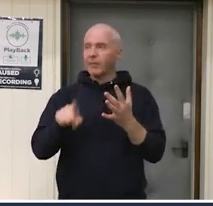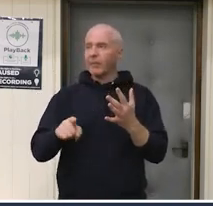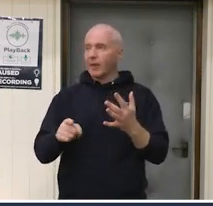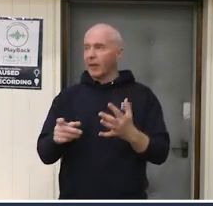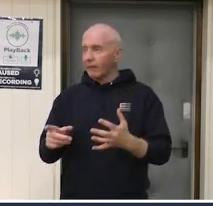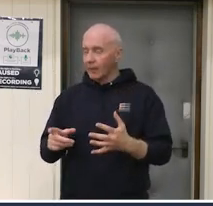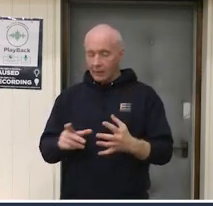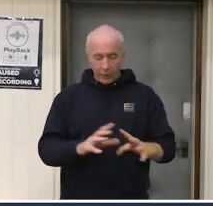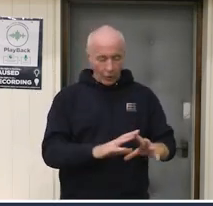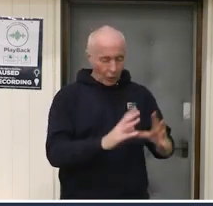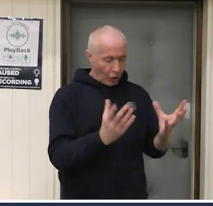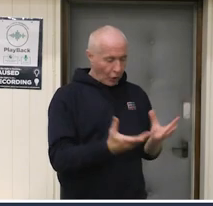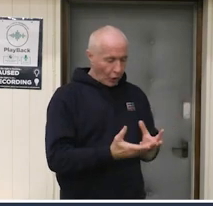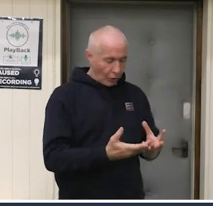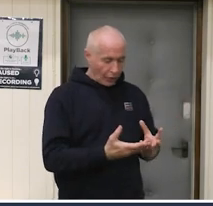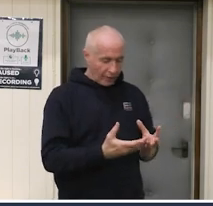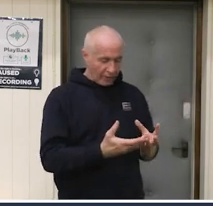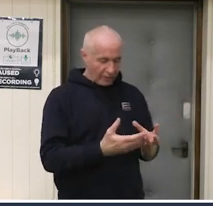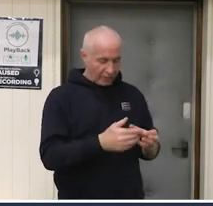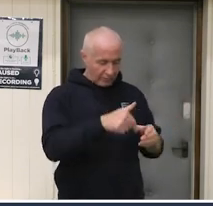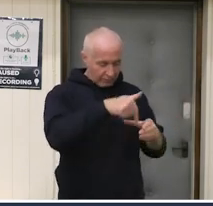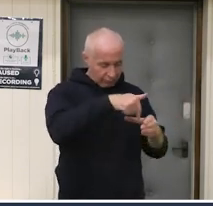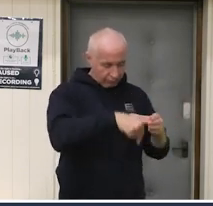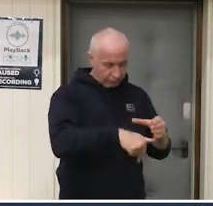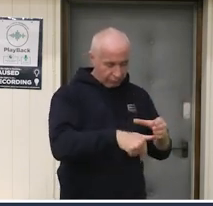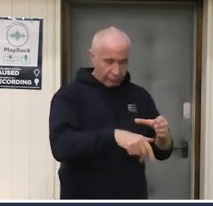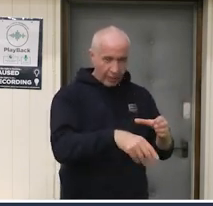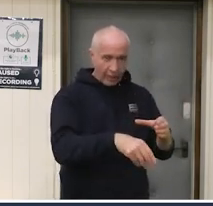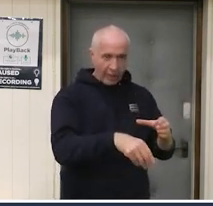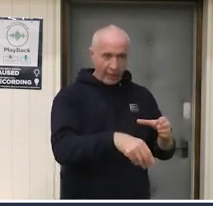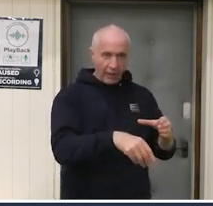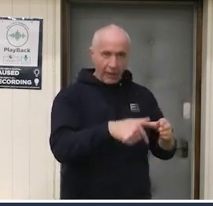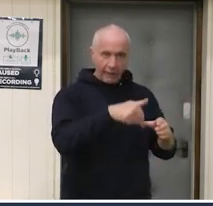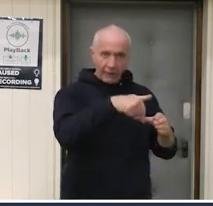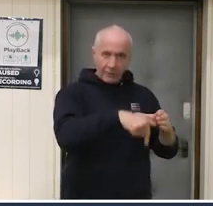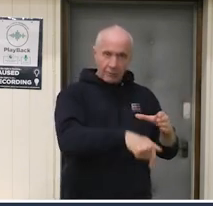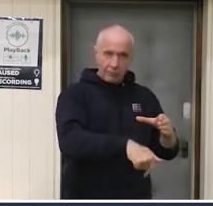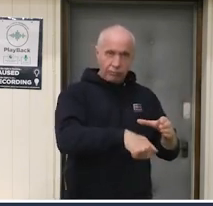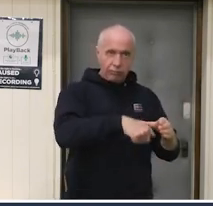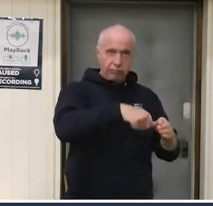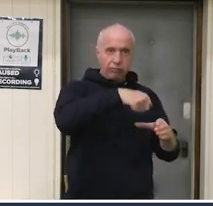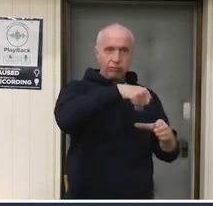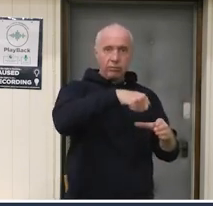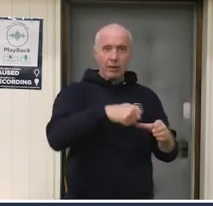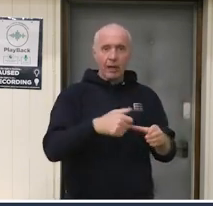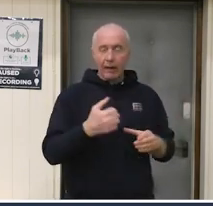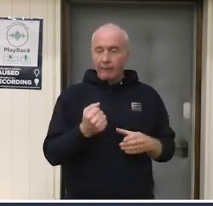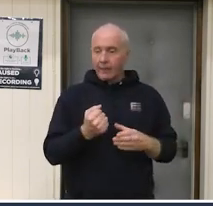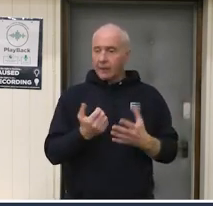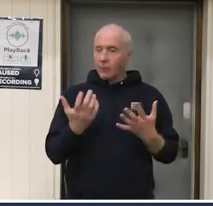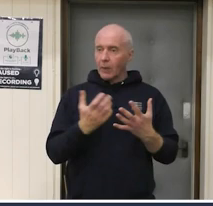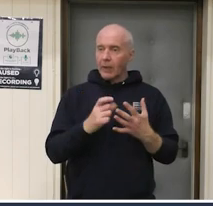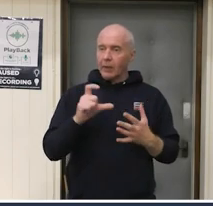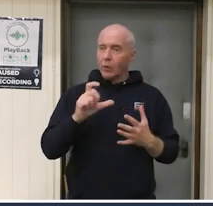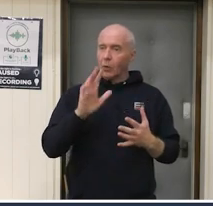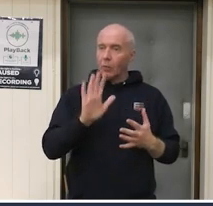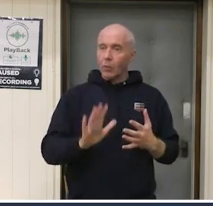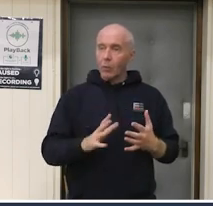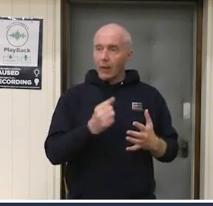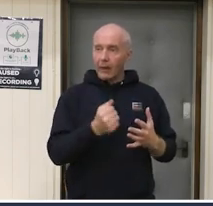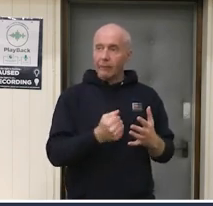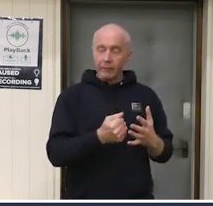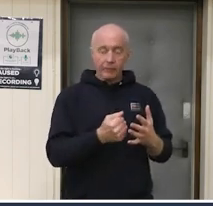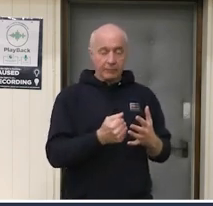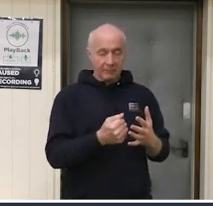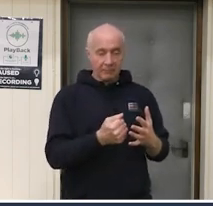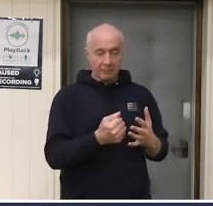Earth's crust and in brines. Apparently we have brines in stuff in Cornwall, of all places. So we might be